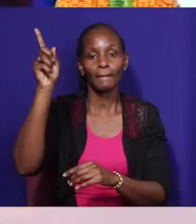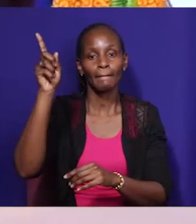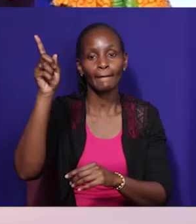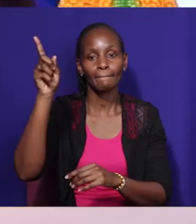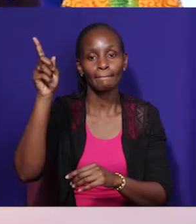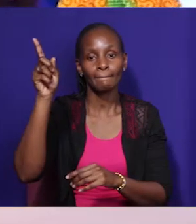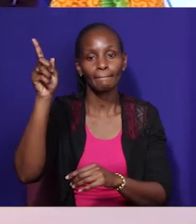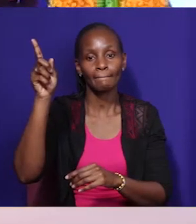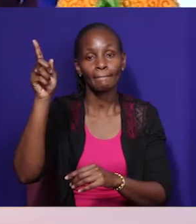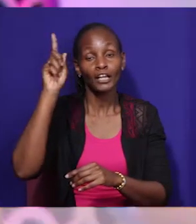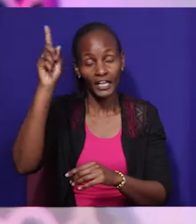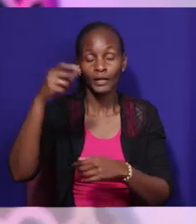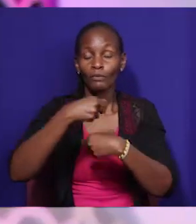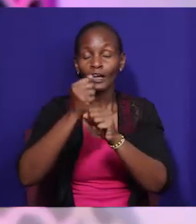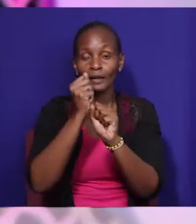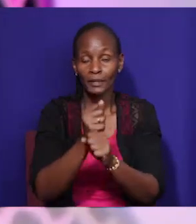mukinifuata.